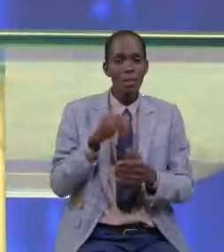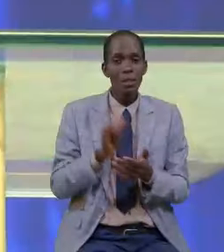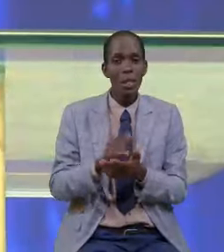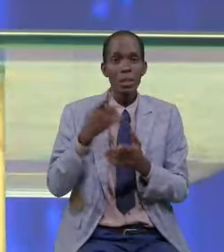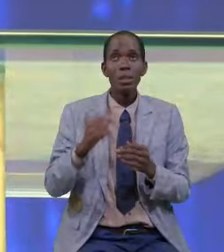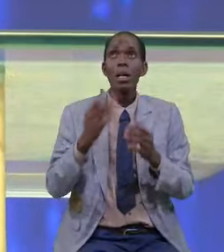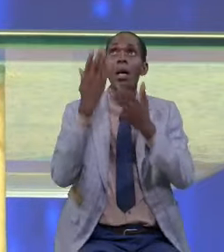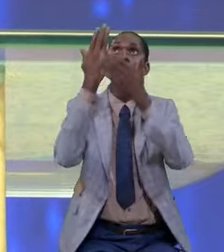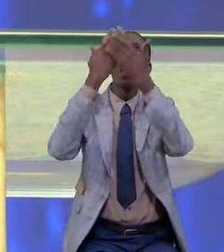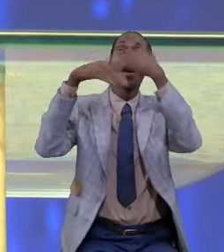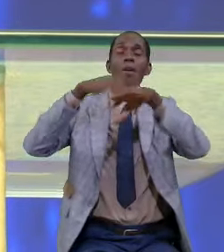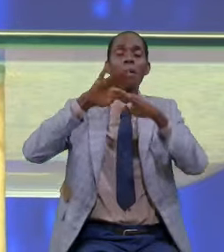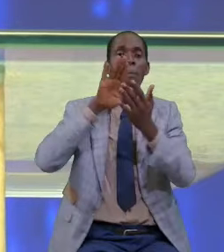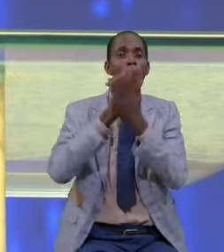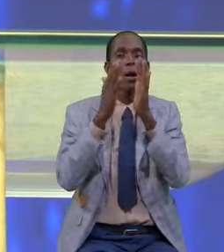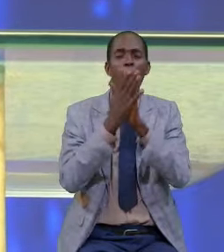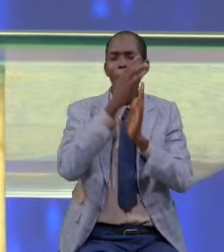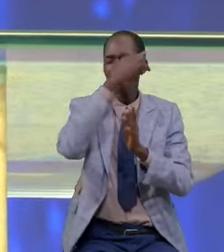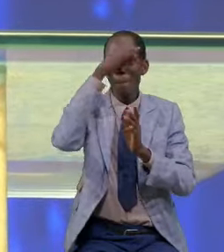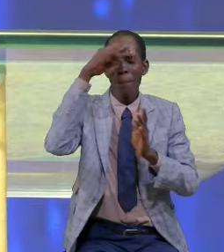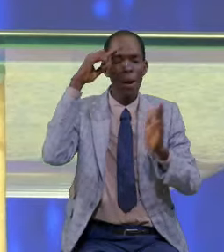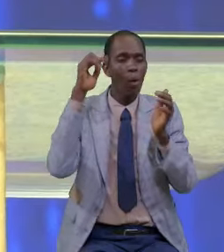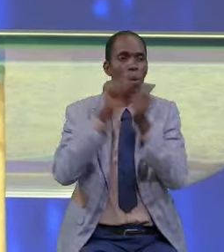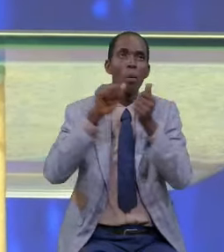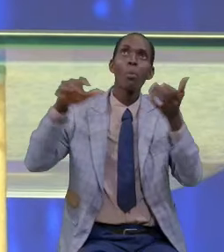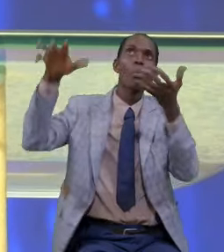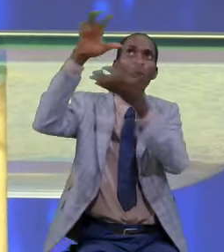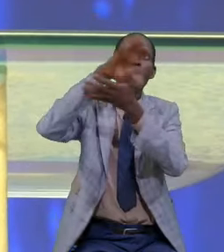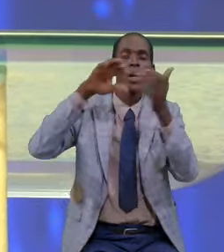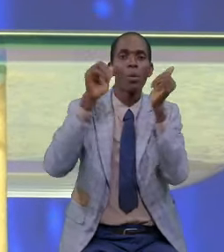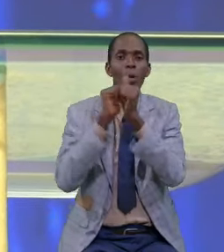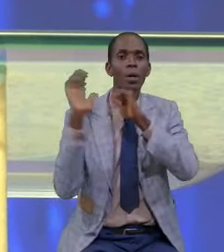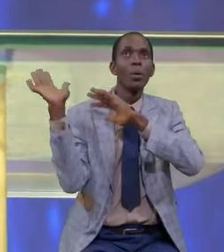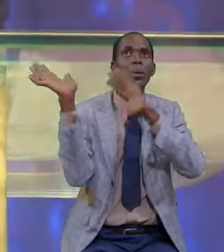was black with clouds and wind.